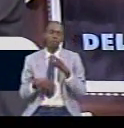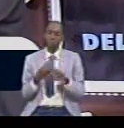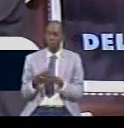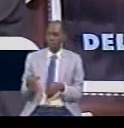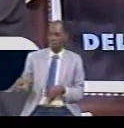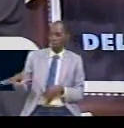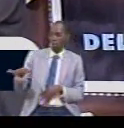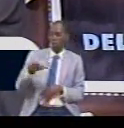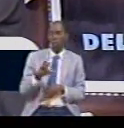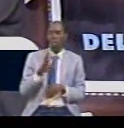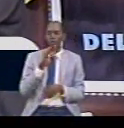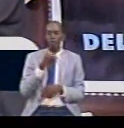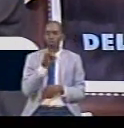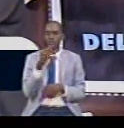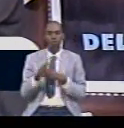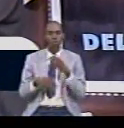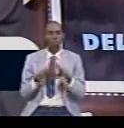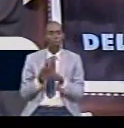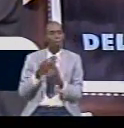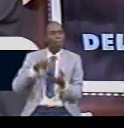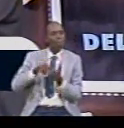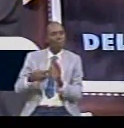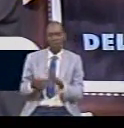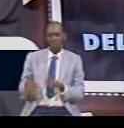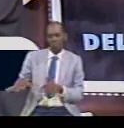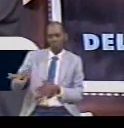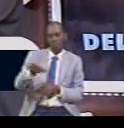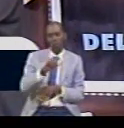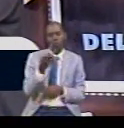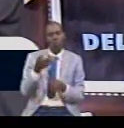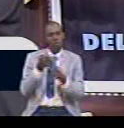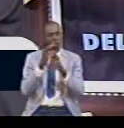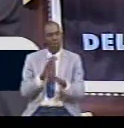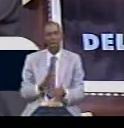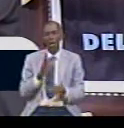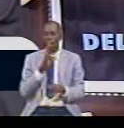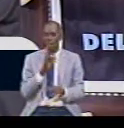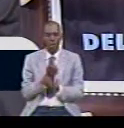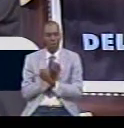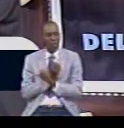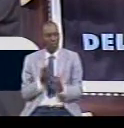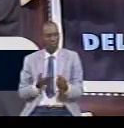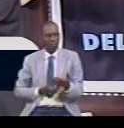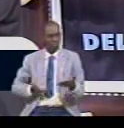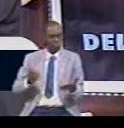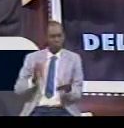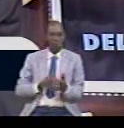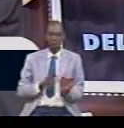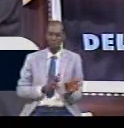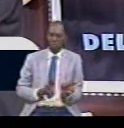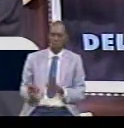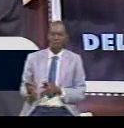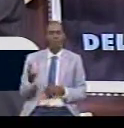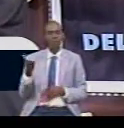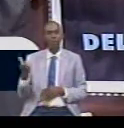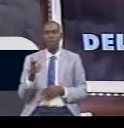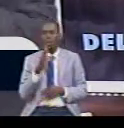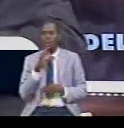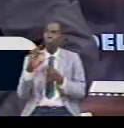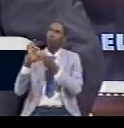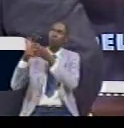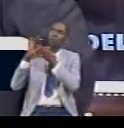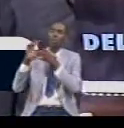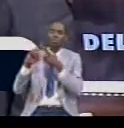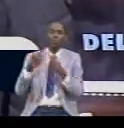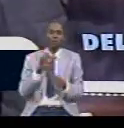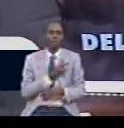the world. That means they were born again already. That means we are new creatures already. That means they belong to Christ, to the kingdom of